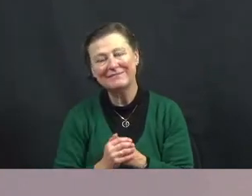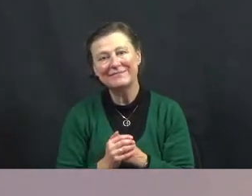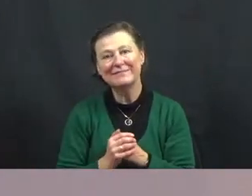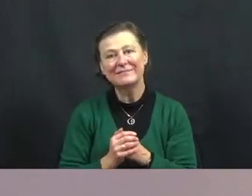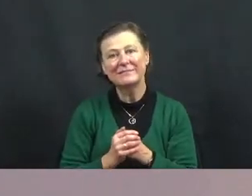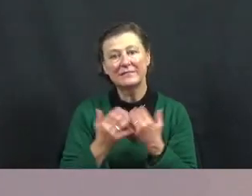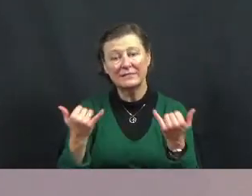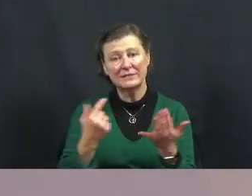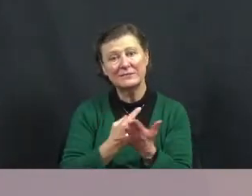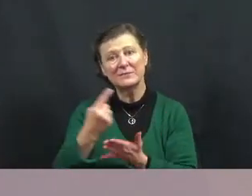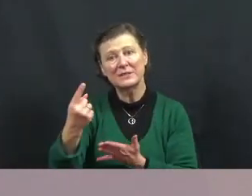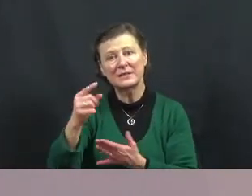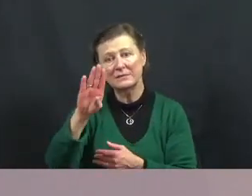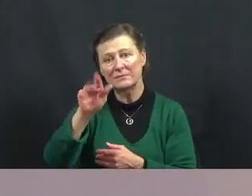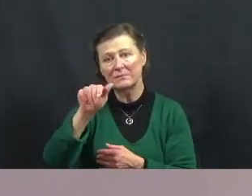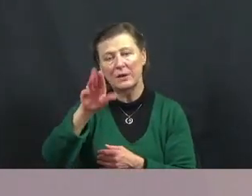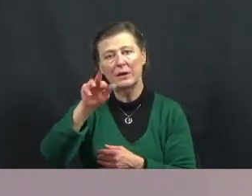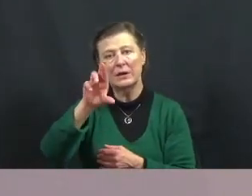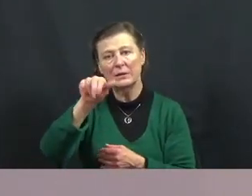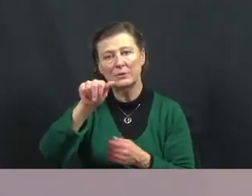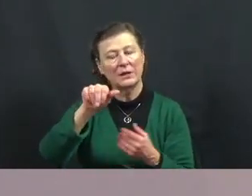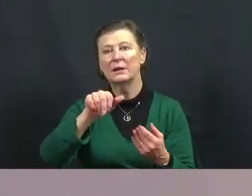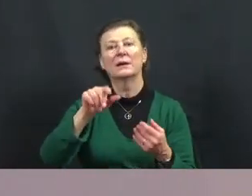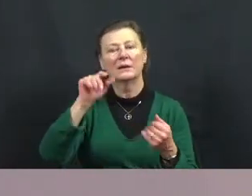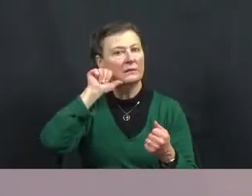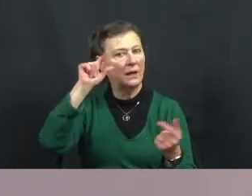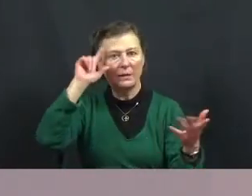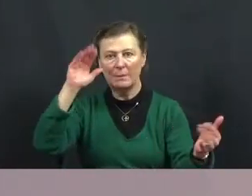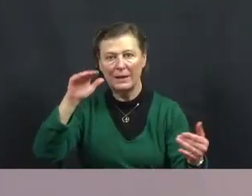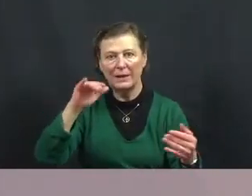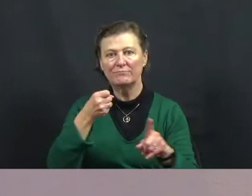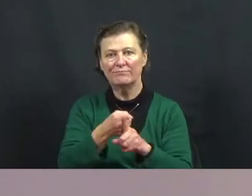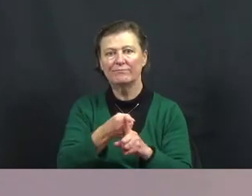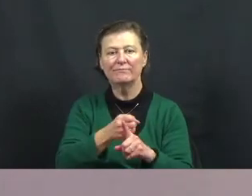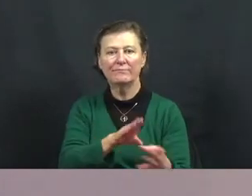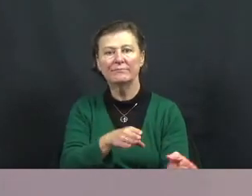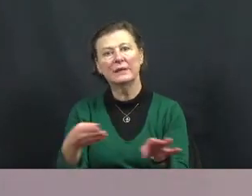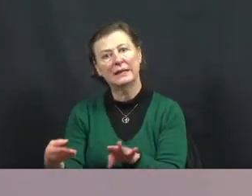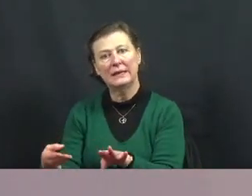And this week, Barbara died unexpectedly.